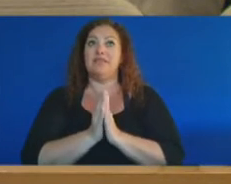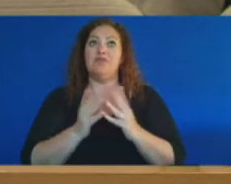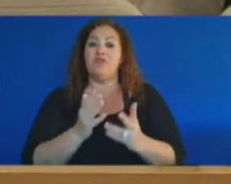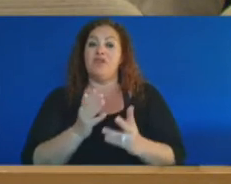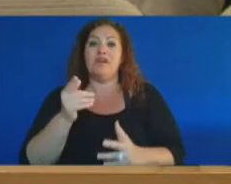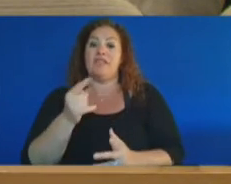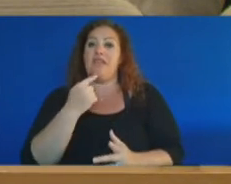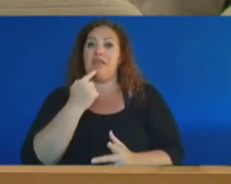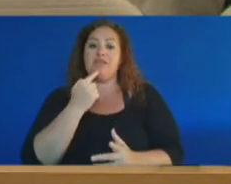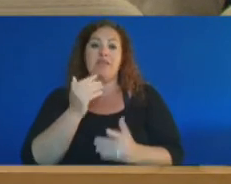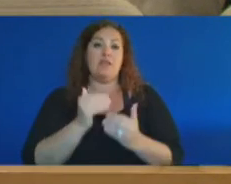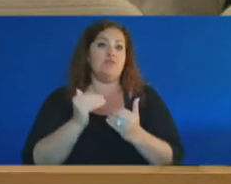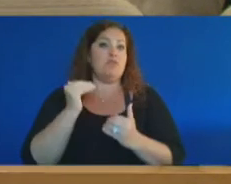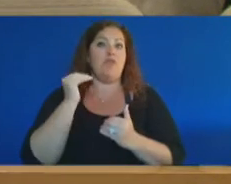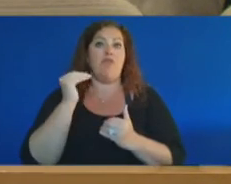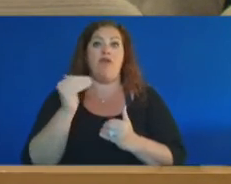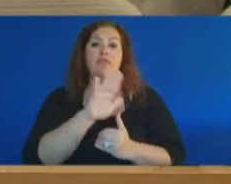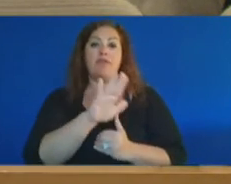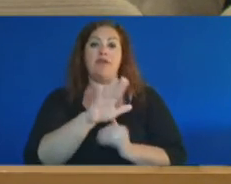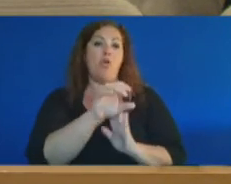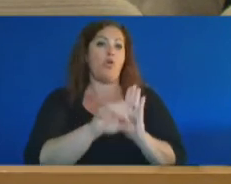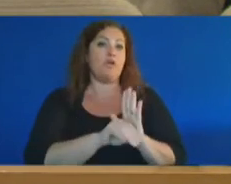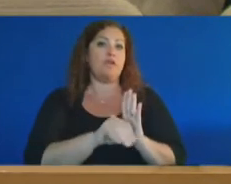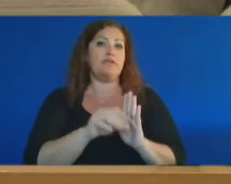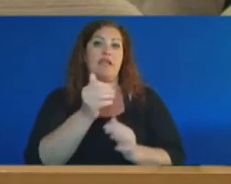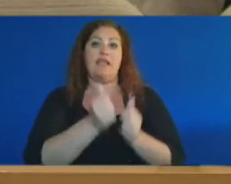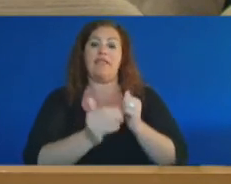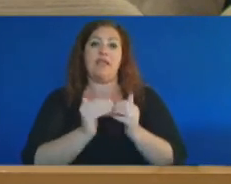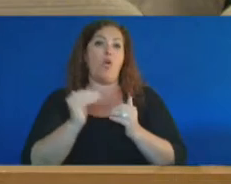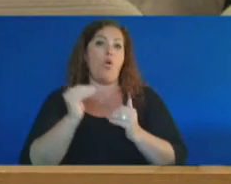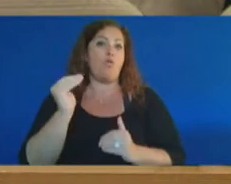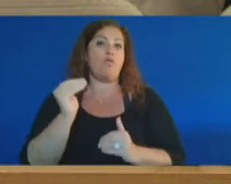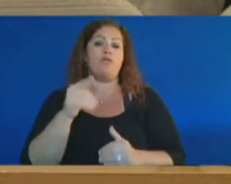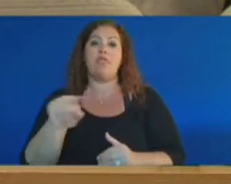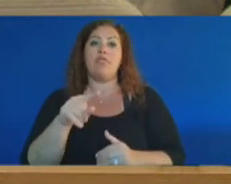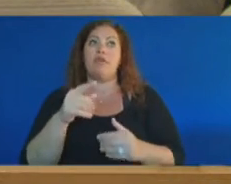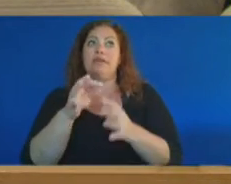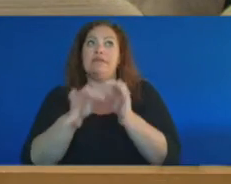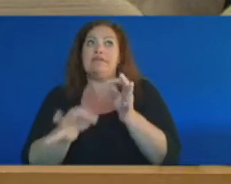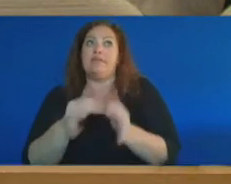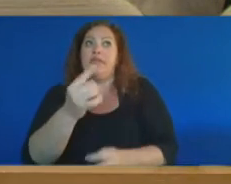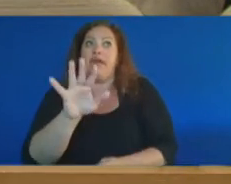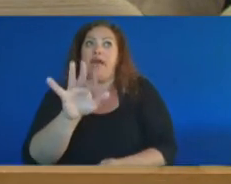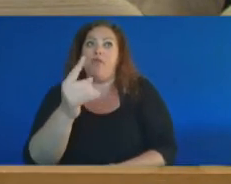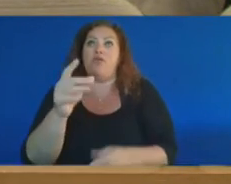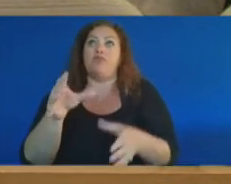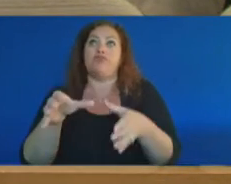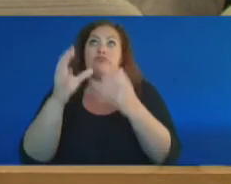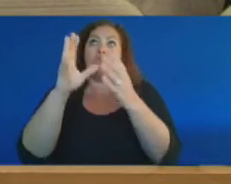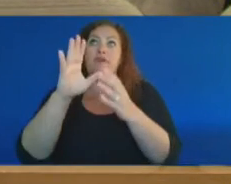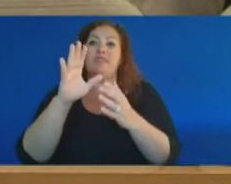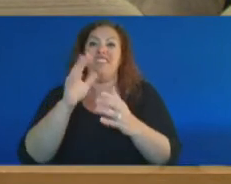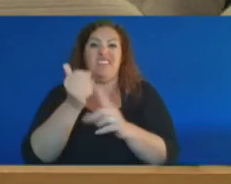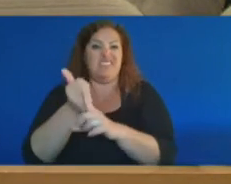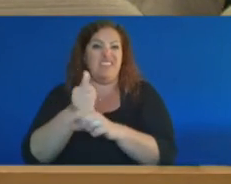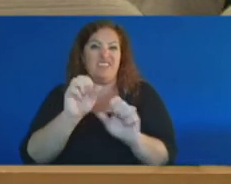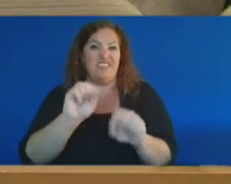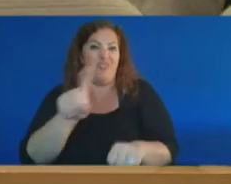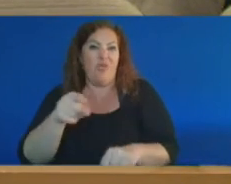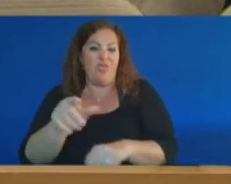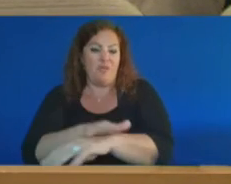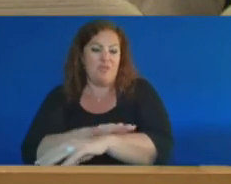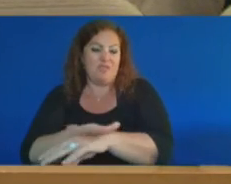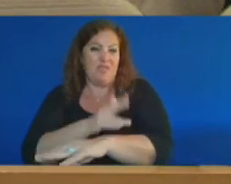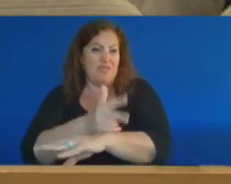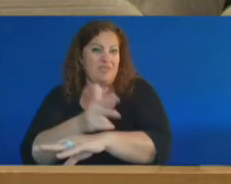anything over and above and is simply bringing this outlier partiel that can only be a surface parking lot into the zoning that will be